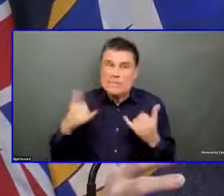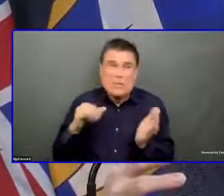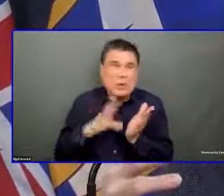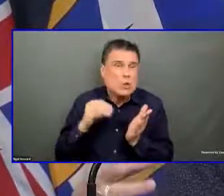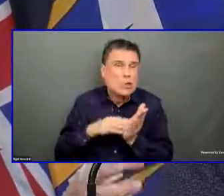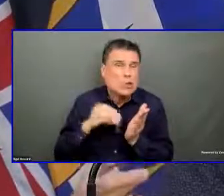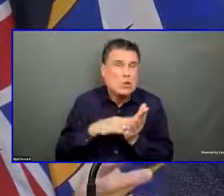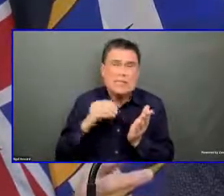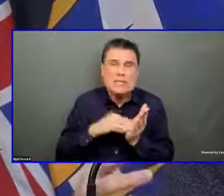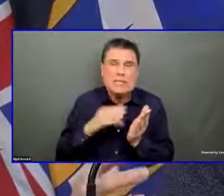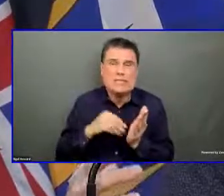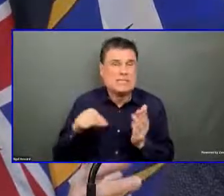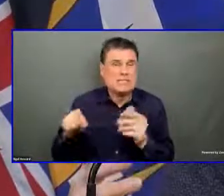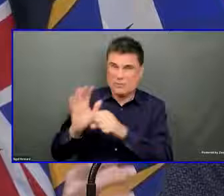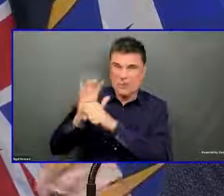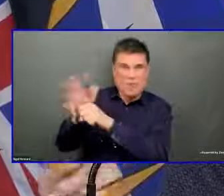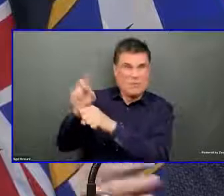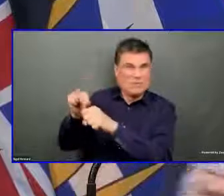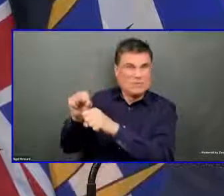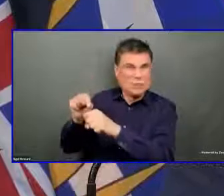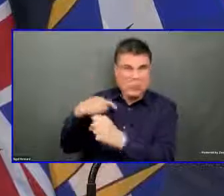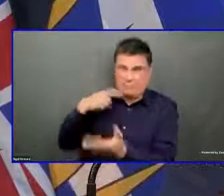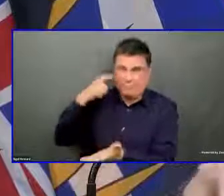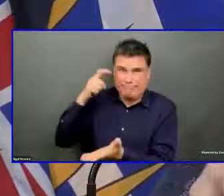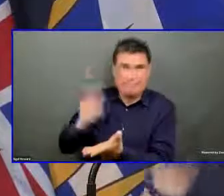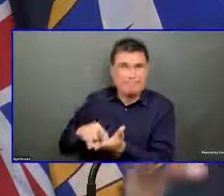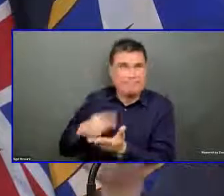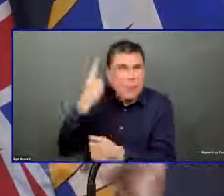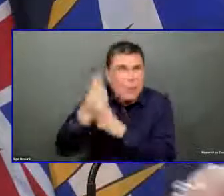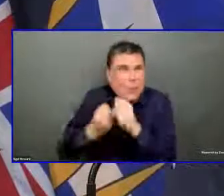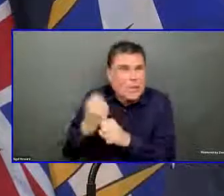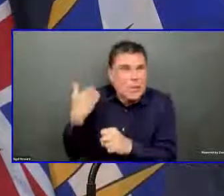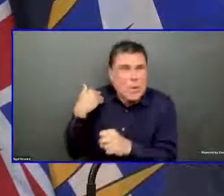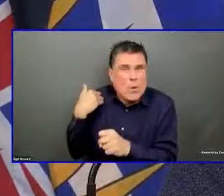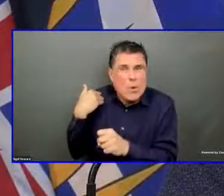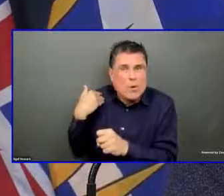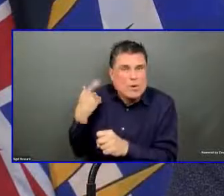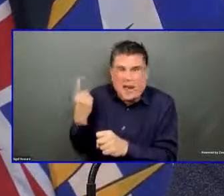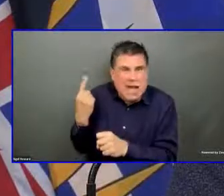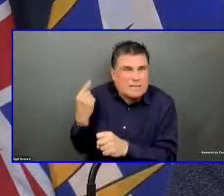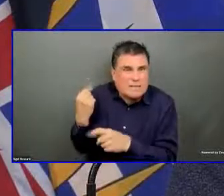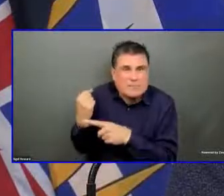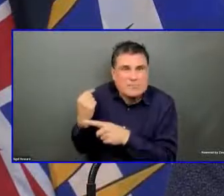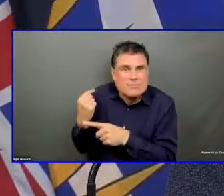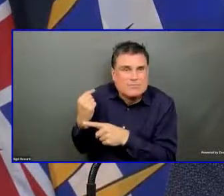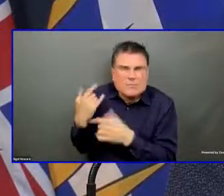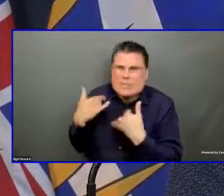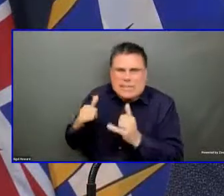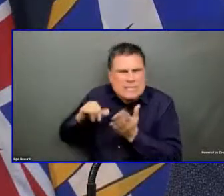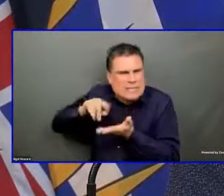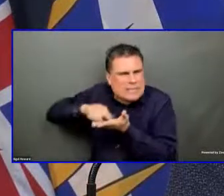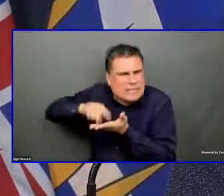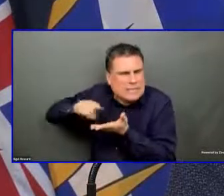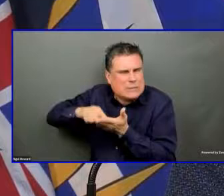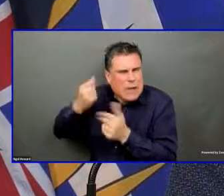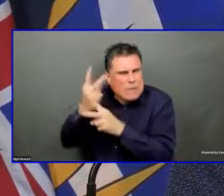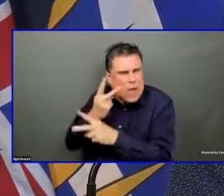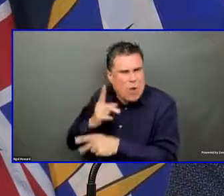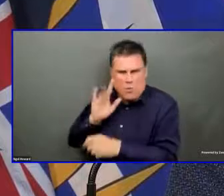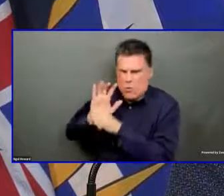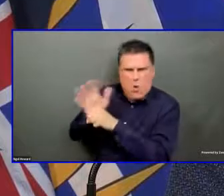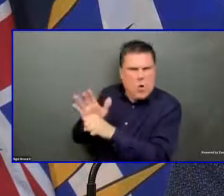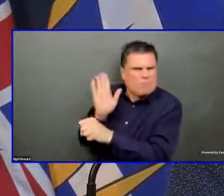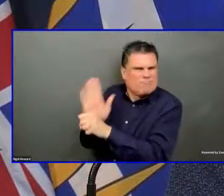be understood both here in BC, across Canada, and with study groups around the world. Follow up, Shannon?